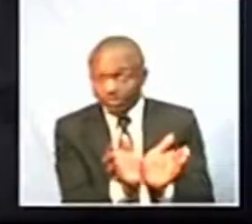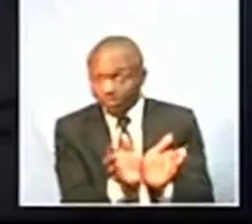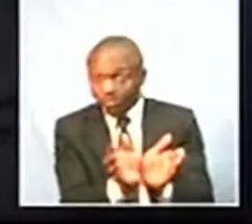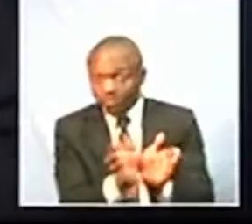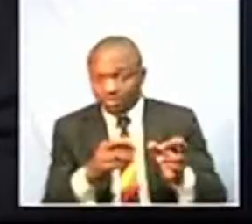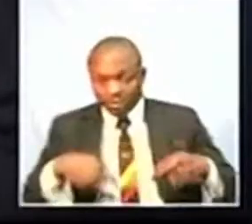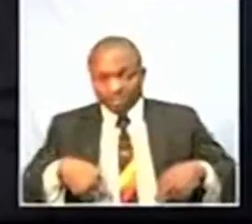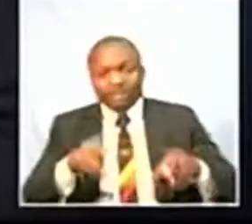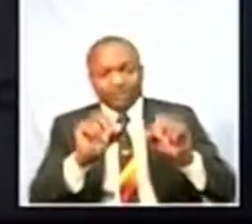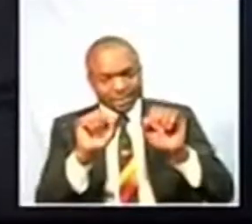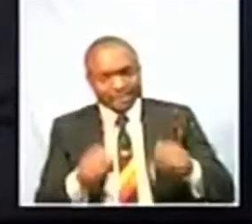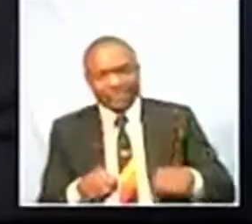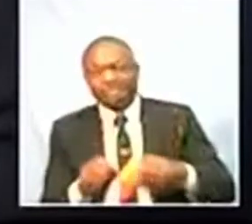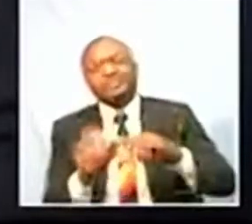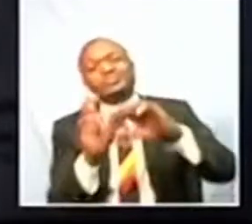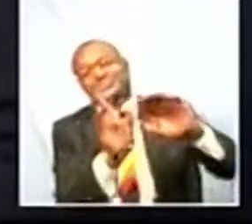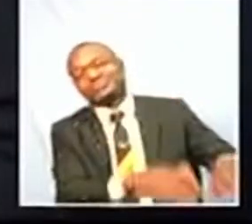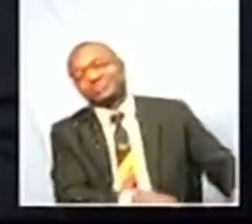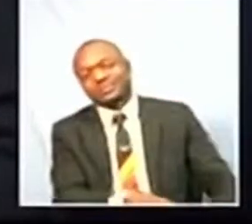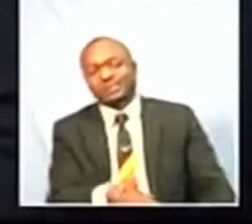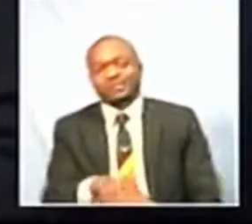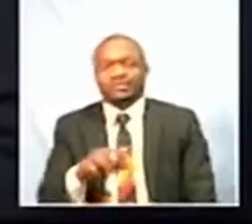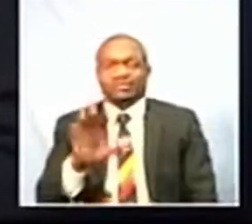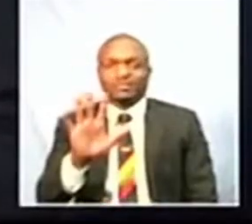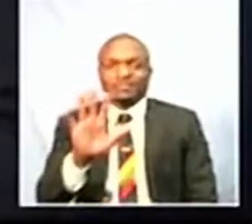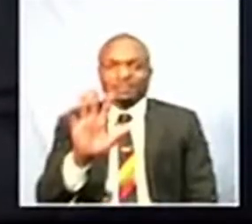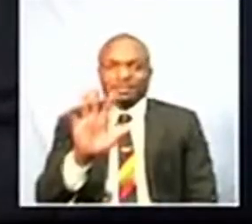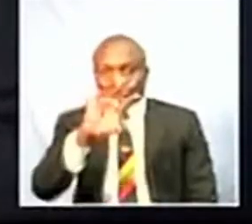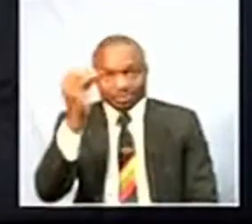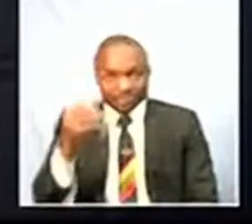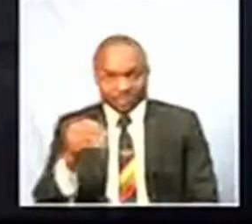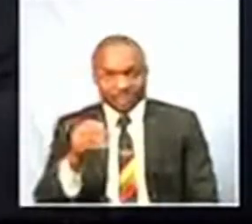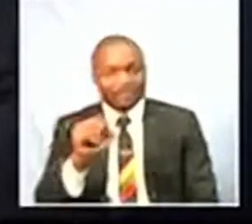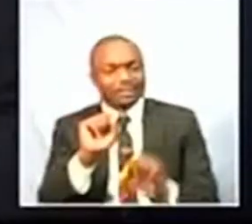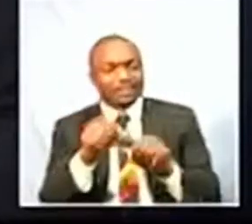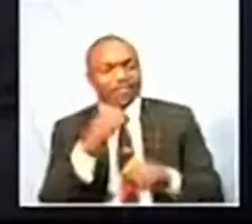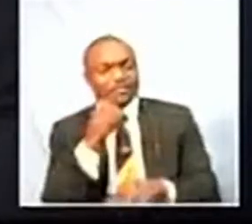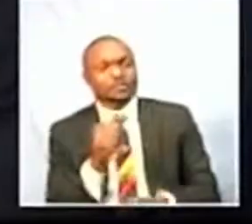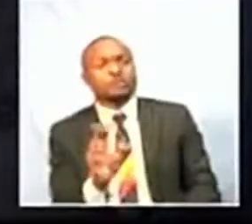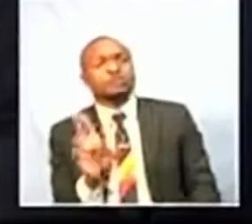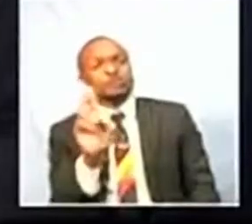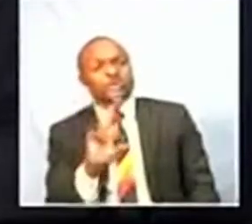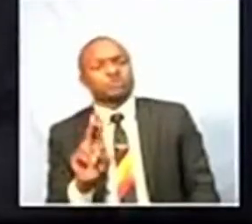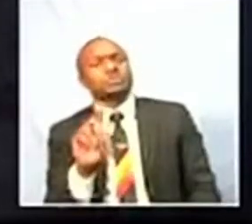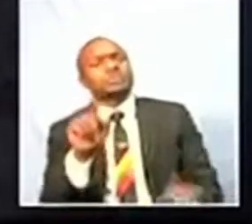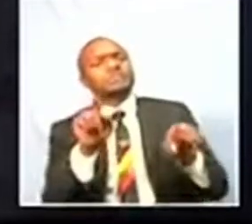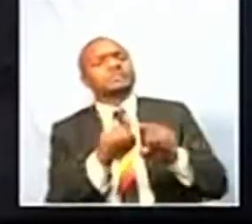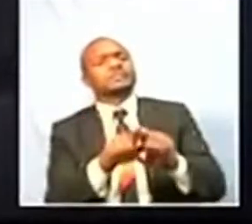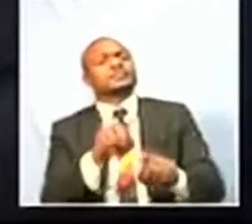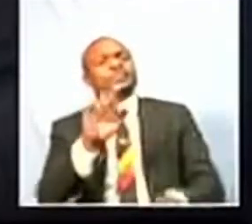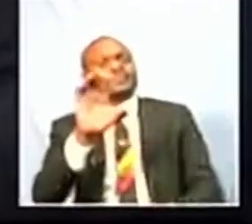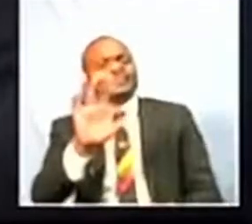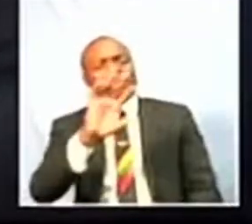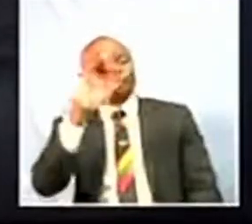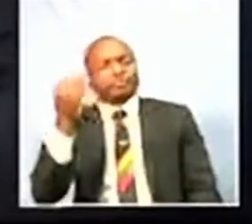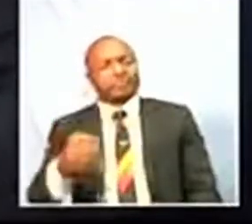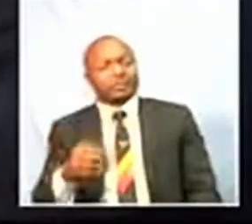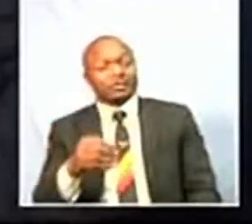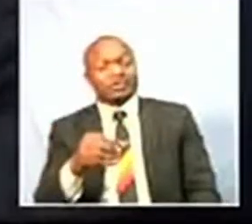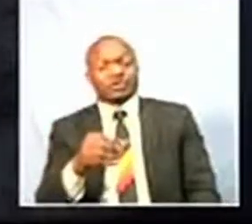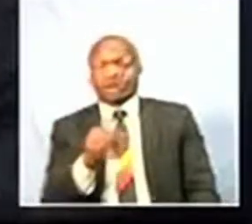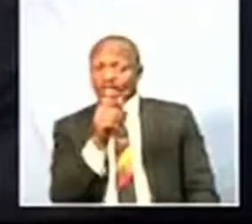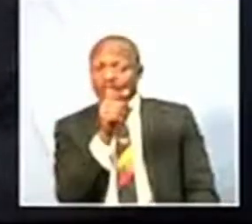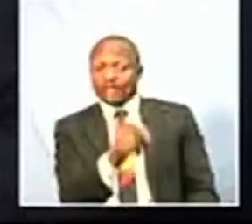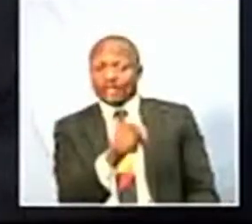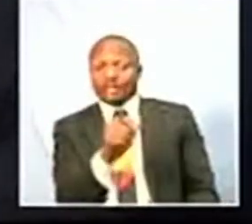easily forgo that 5%. He can easily say, use the 5% because to him,